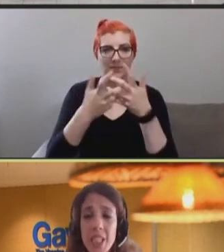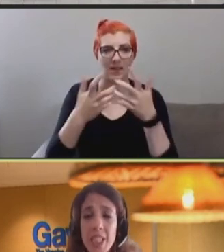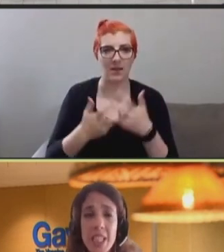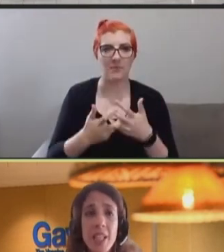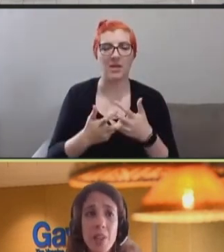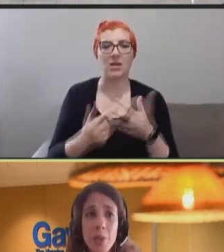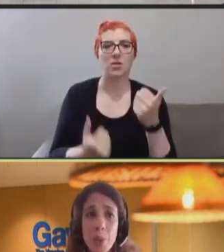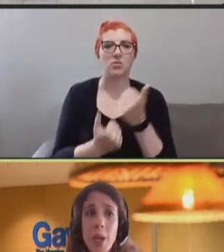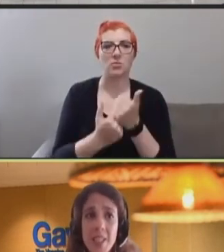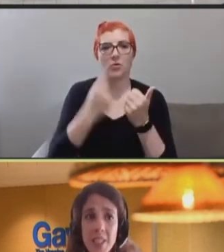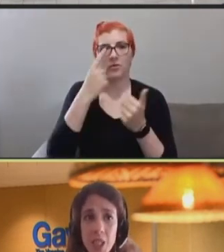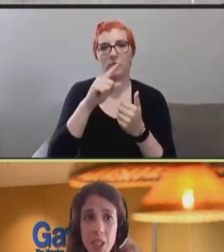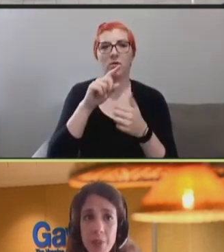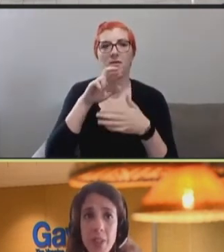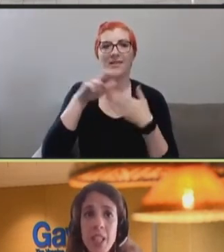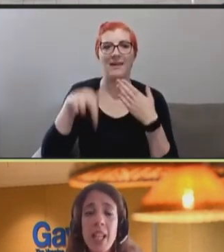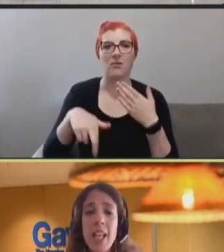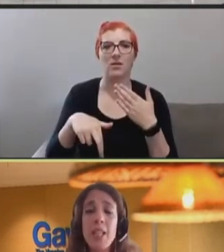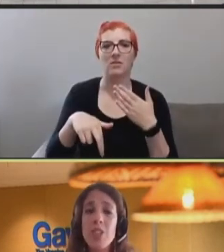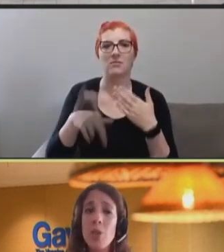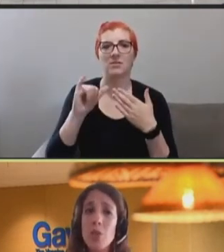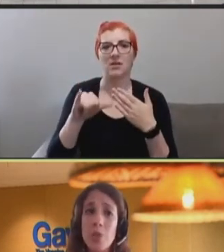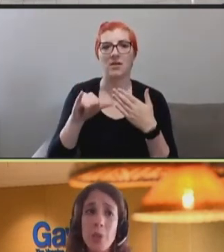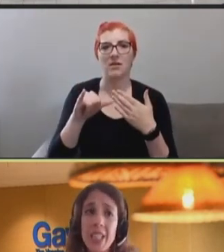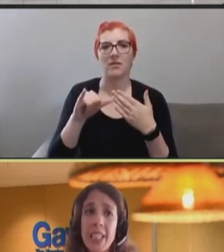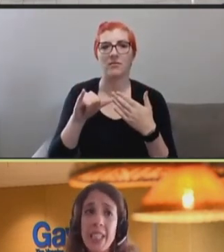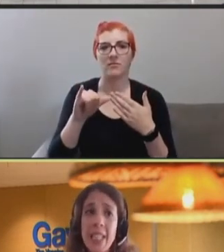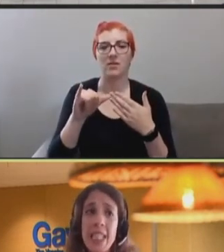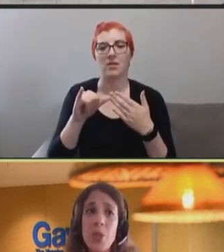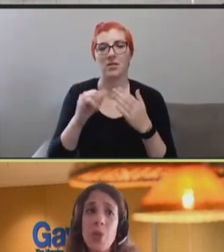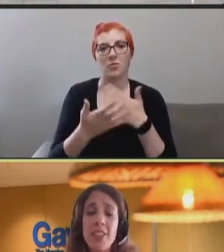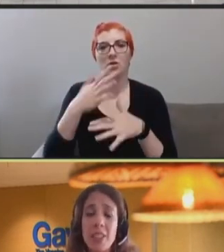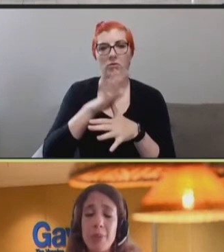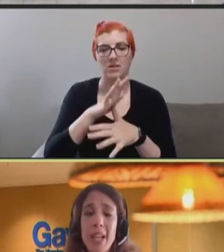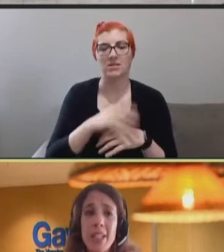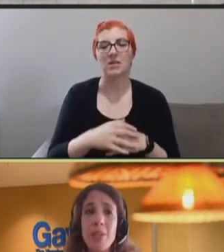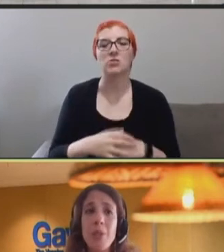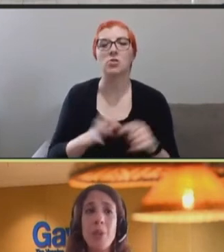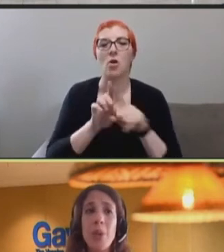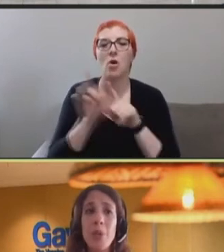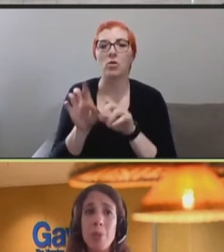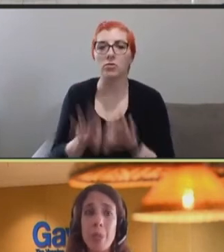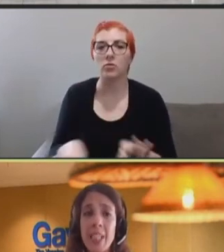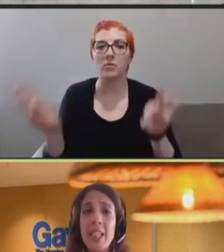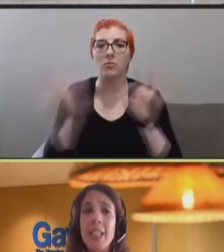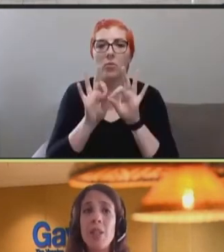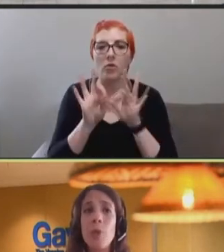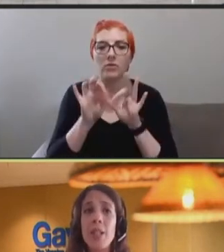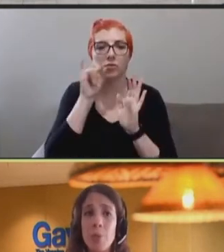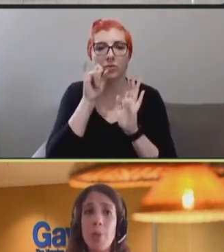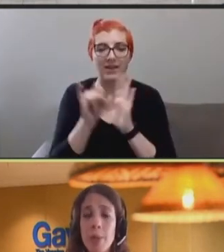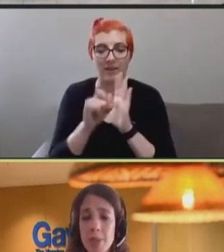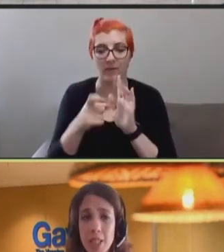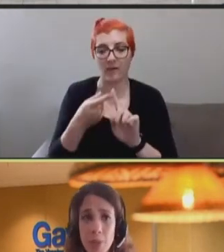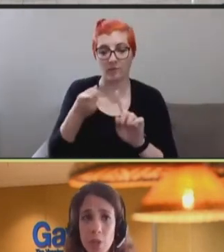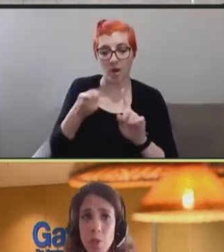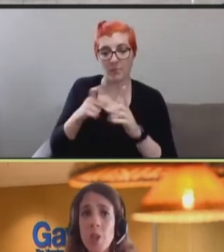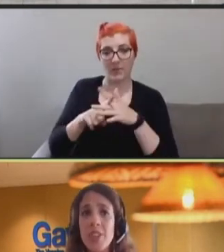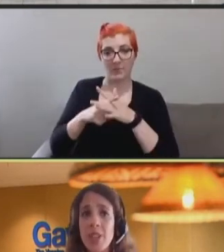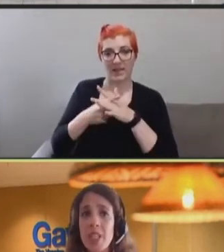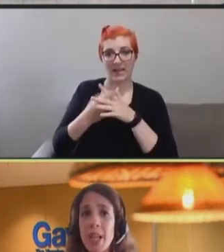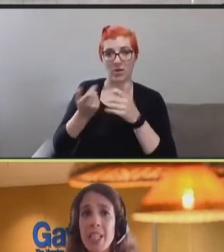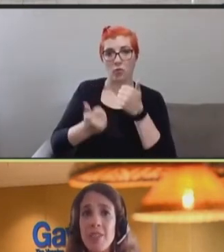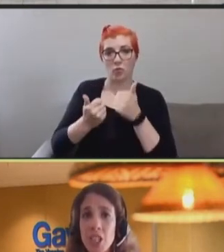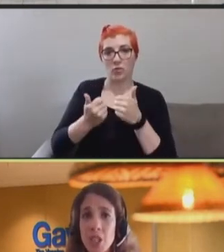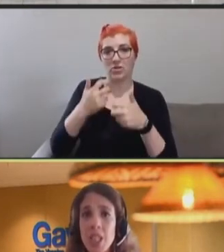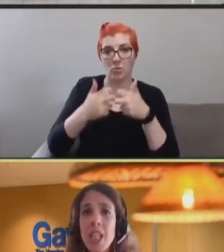of the prioritization. It was also very key to identify from the beginning which problem statements were